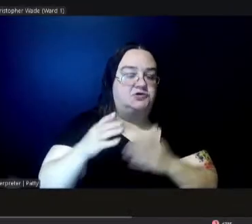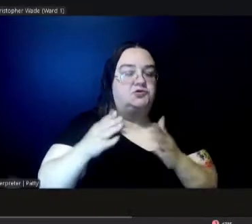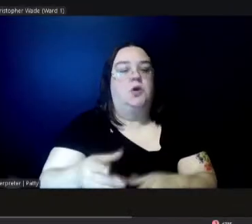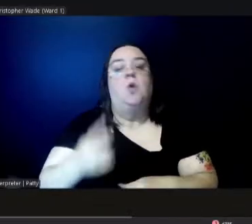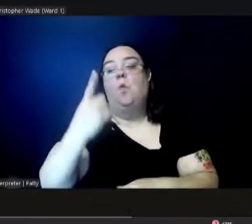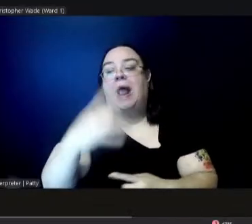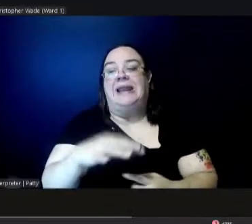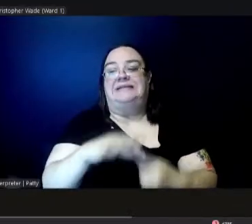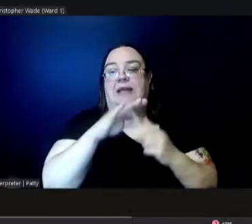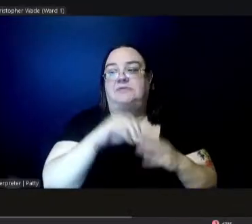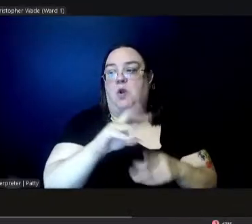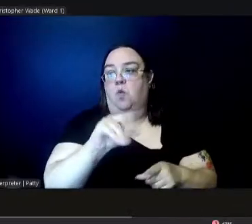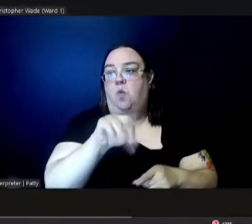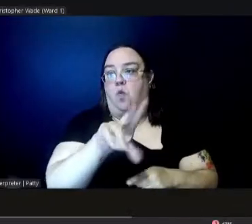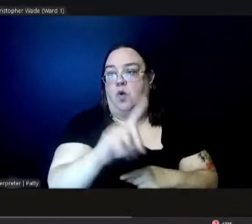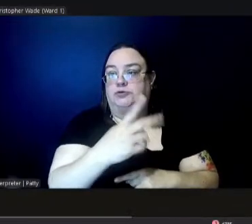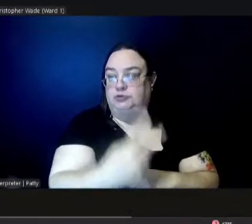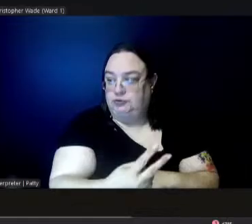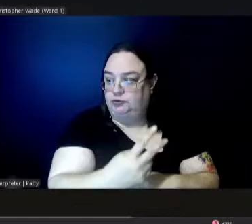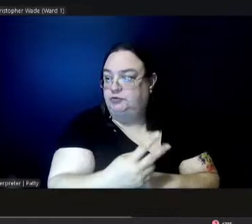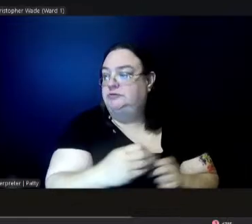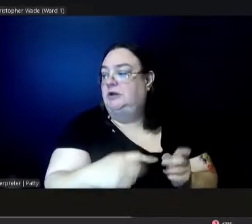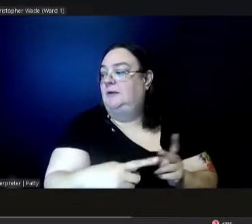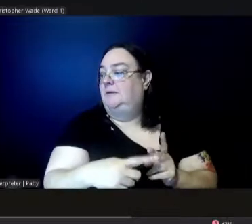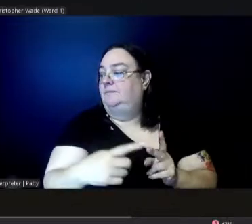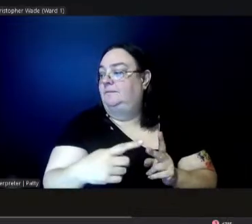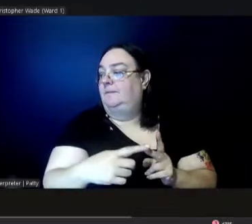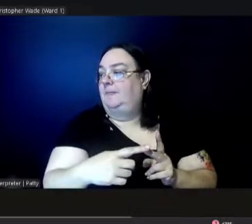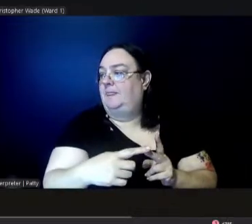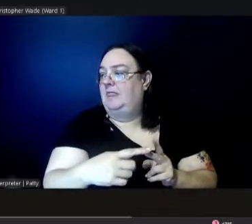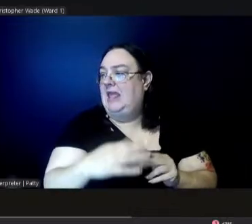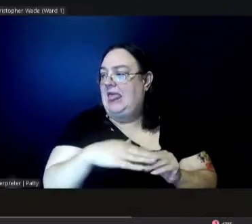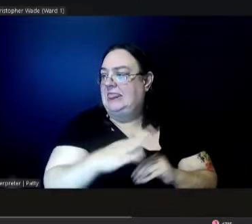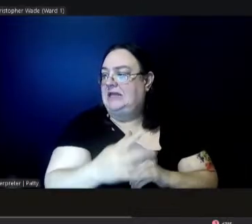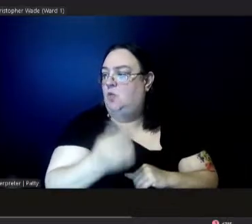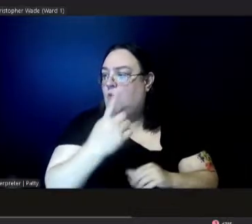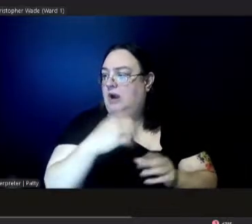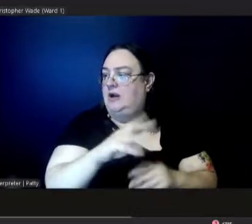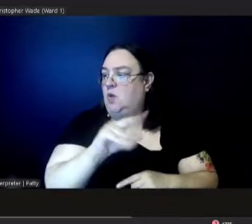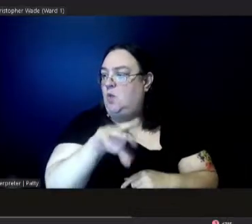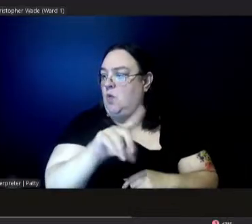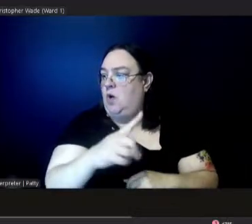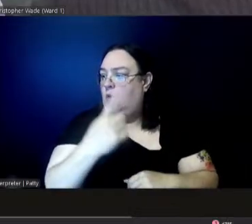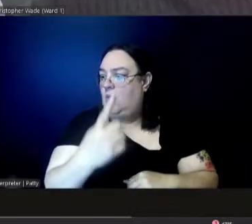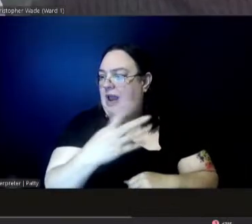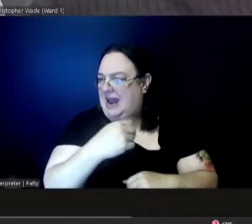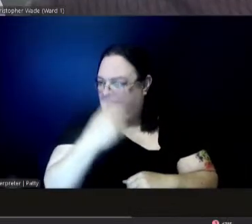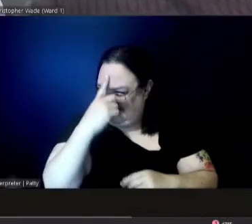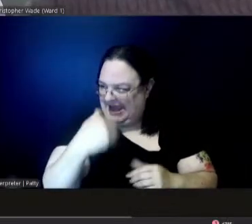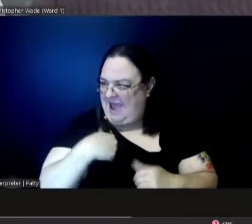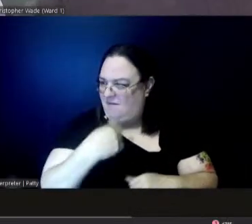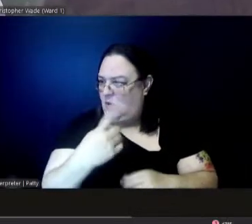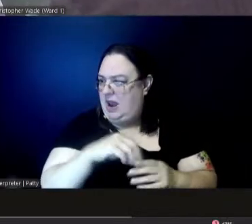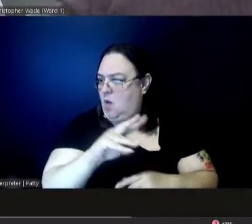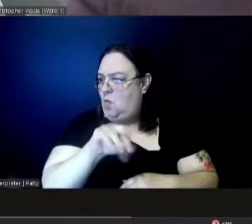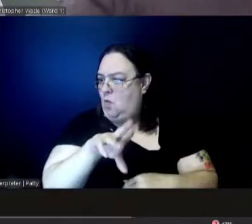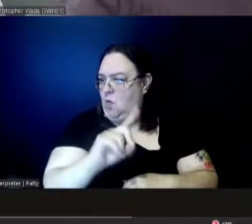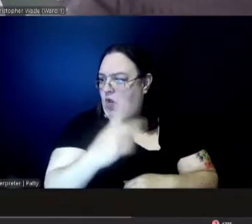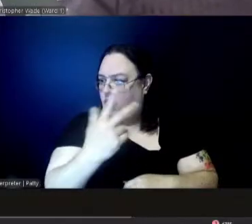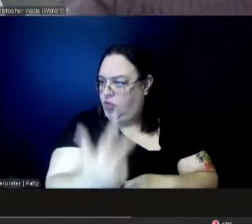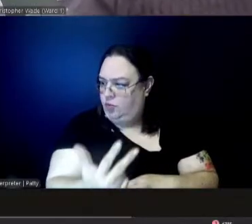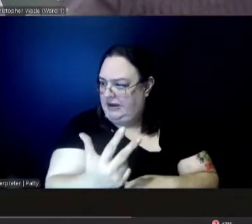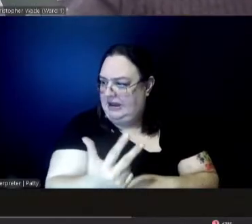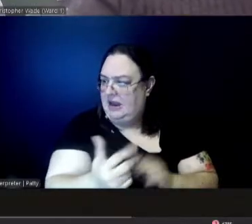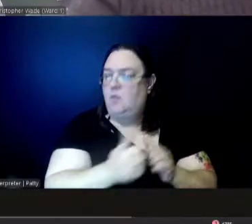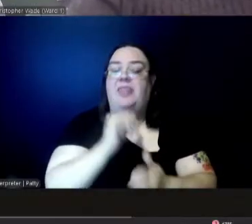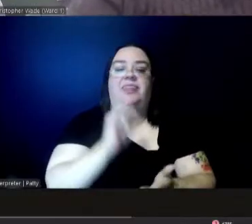2. There is at least one exception in Ward 1, and I think there's one in Ward 3. And with that, I will